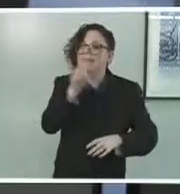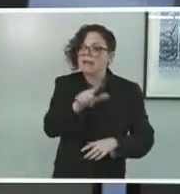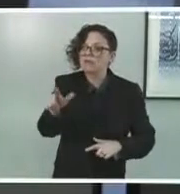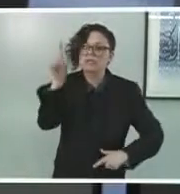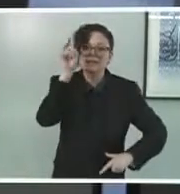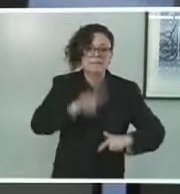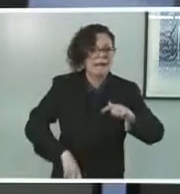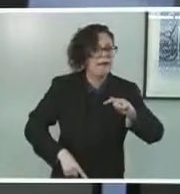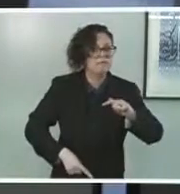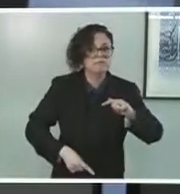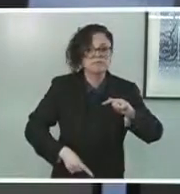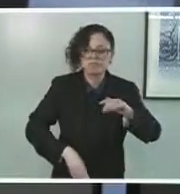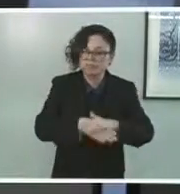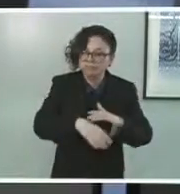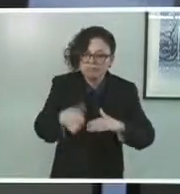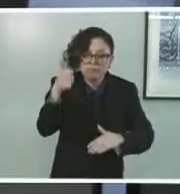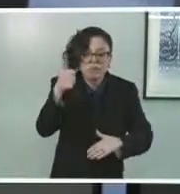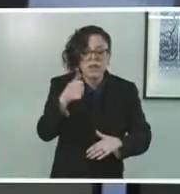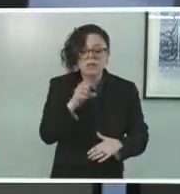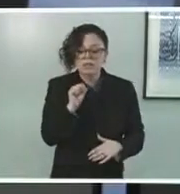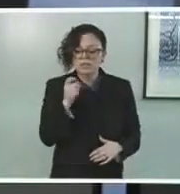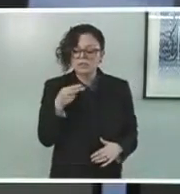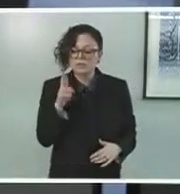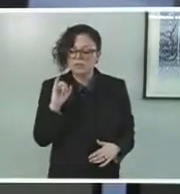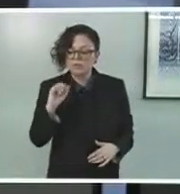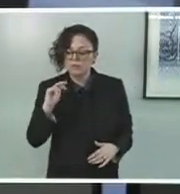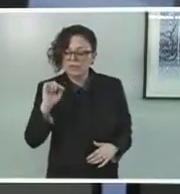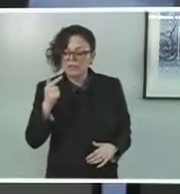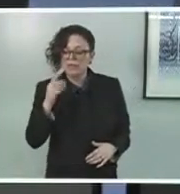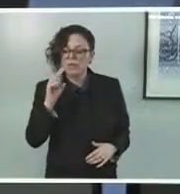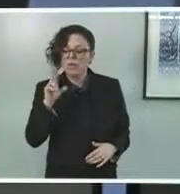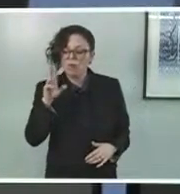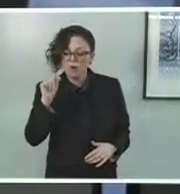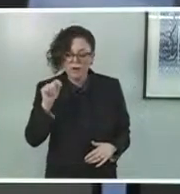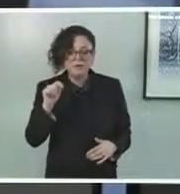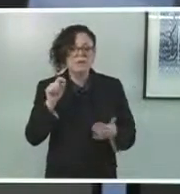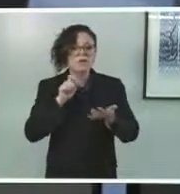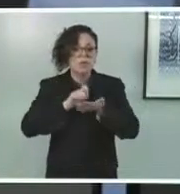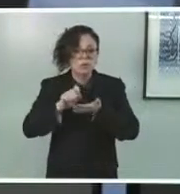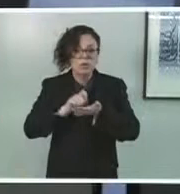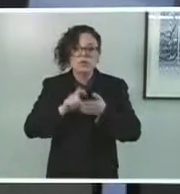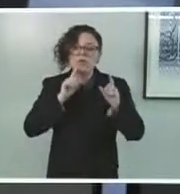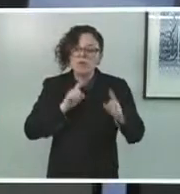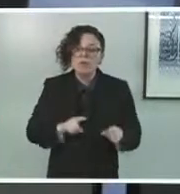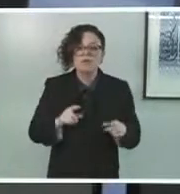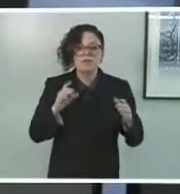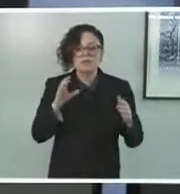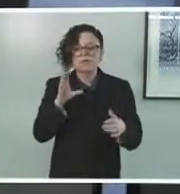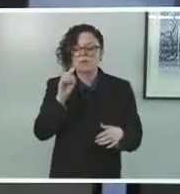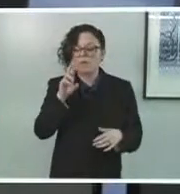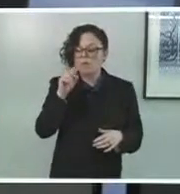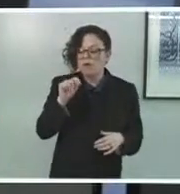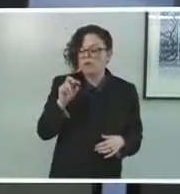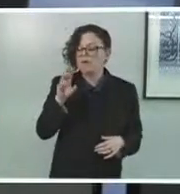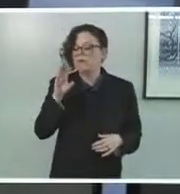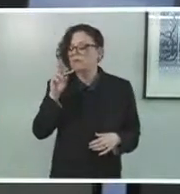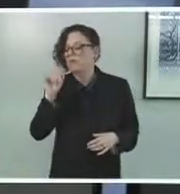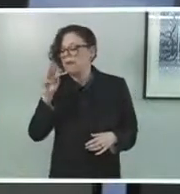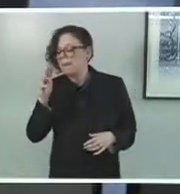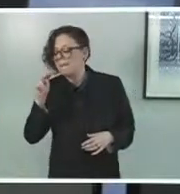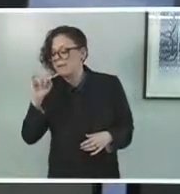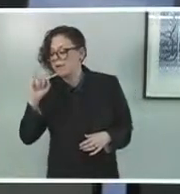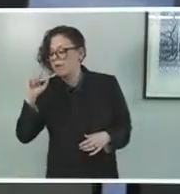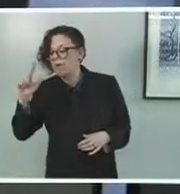courts. The Supreme Court has issued an order, the Court of Criminal Appeals. There are many court orders that sort of put a pause on all the